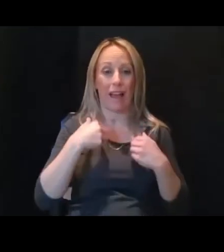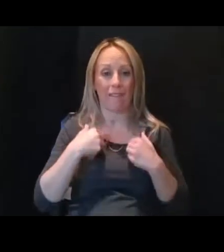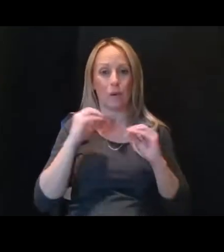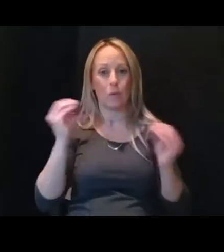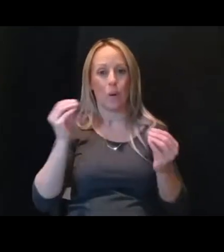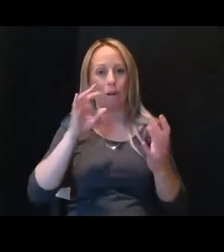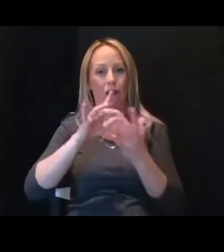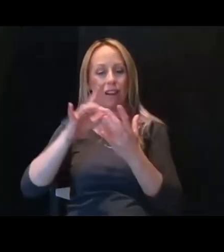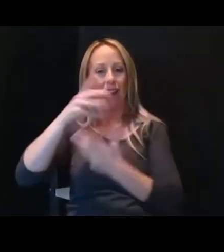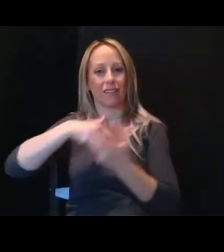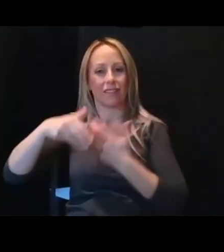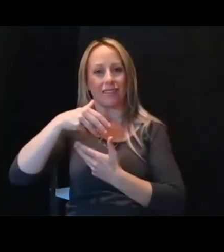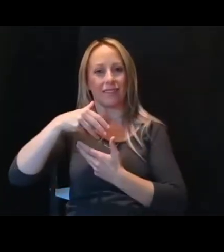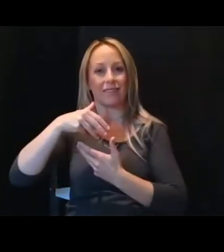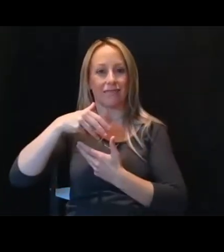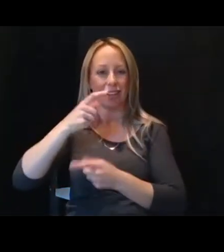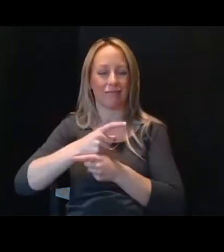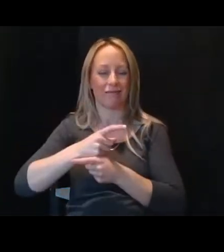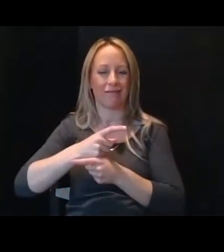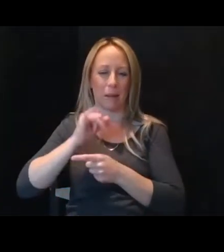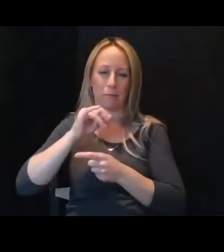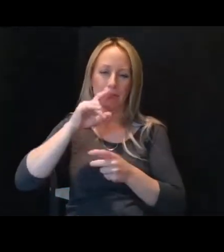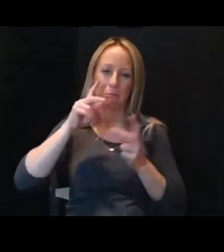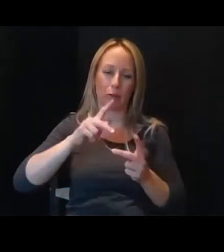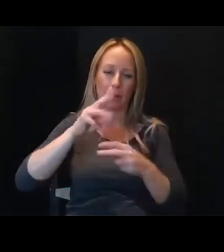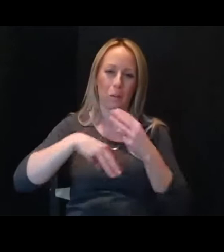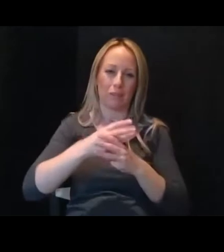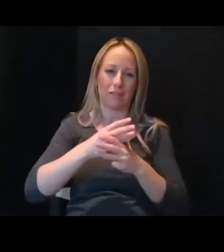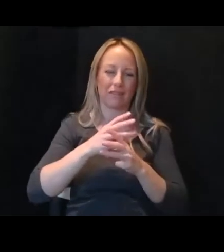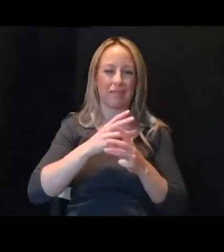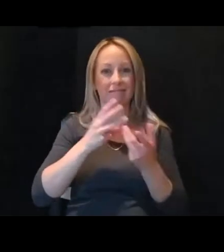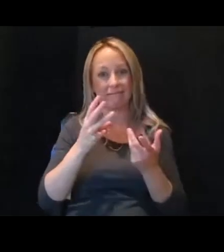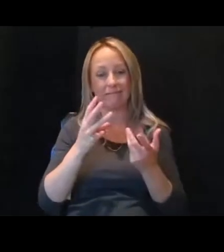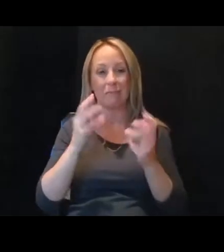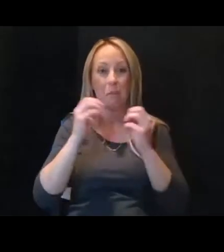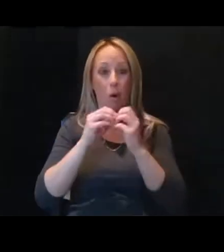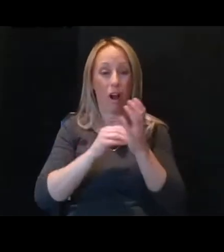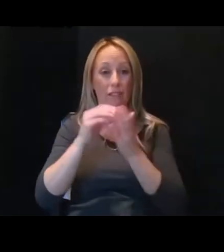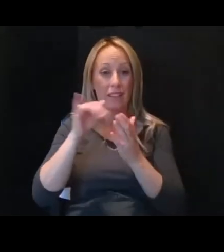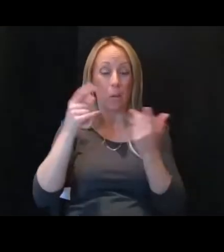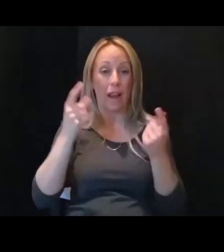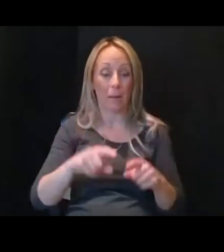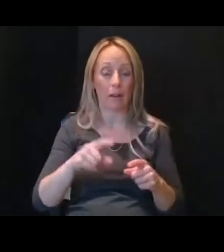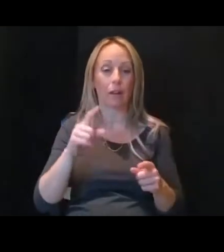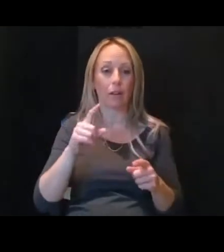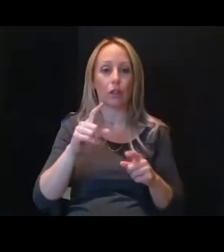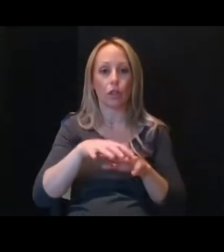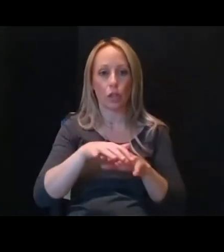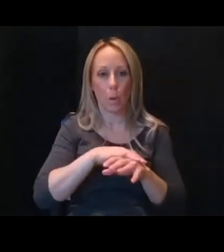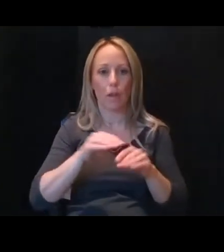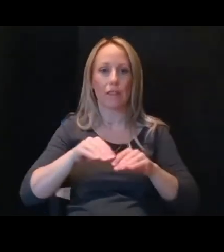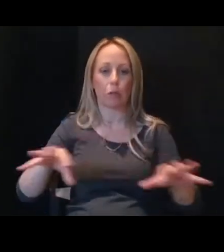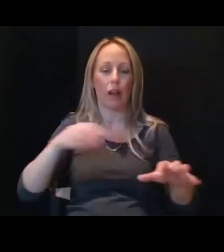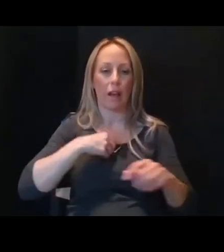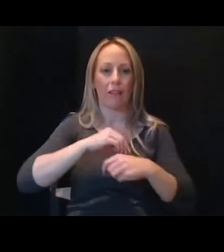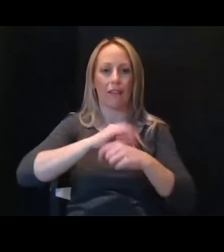have been social distancing and masking. The more often this would happen, the slower the spread of the virus, and the sooner